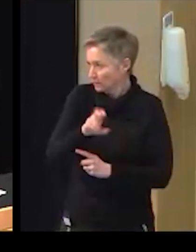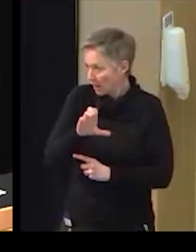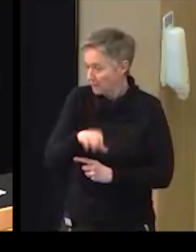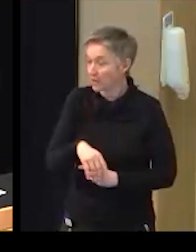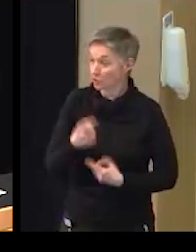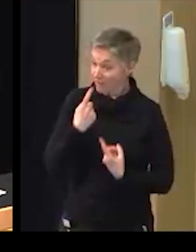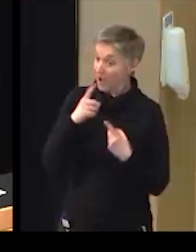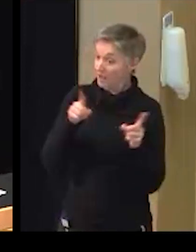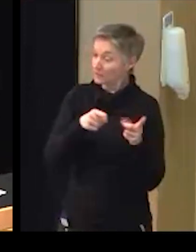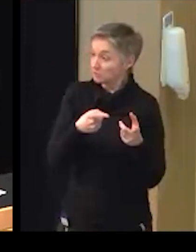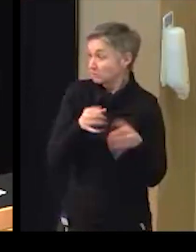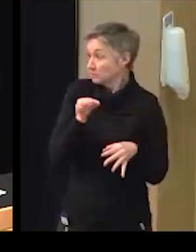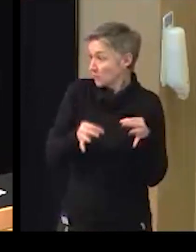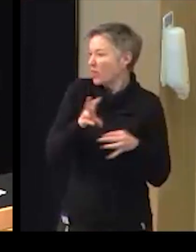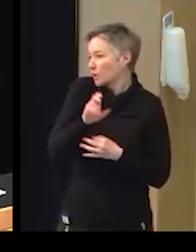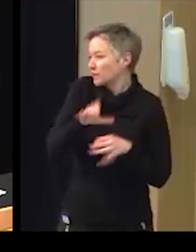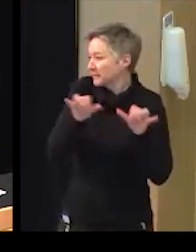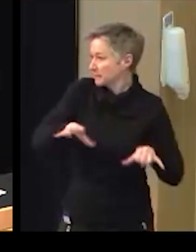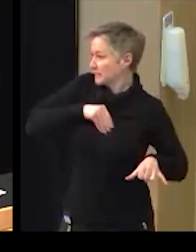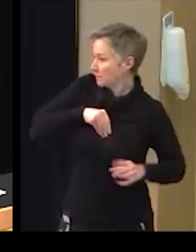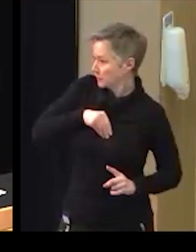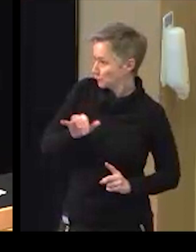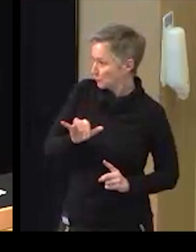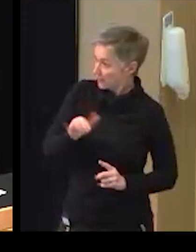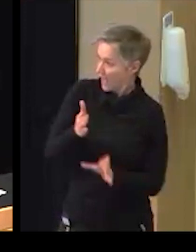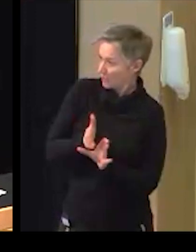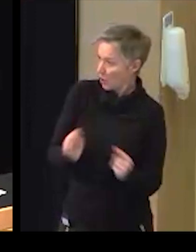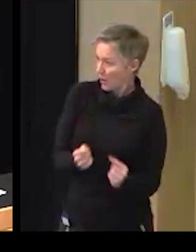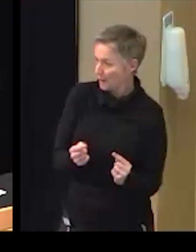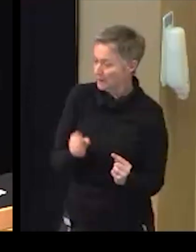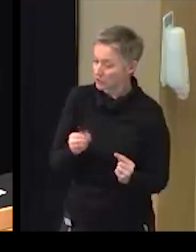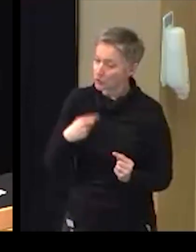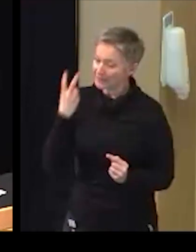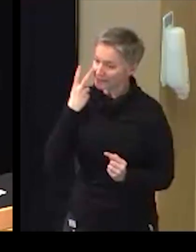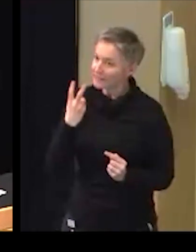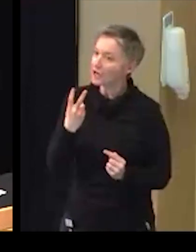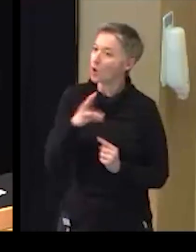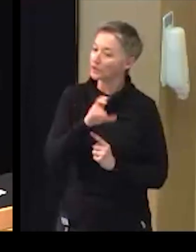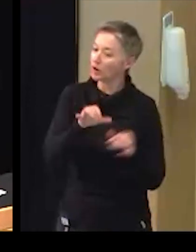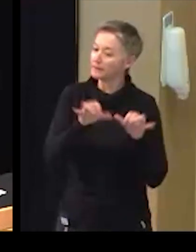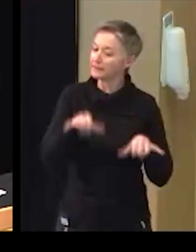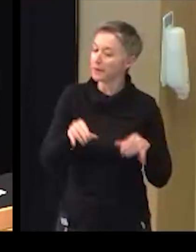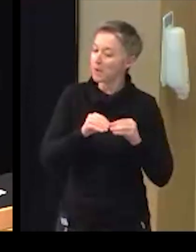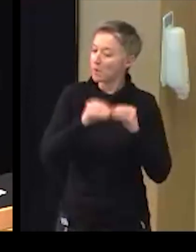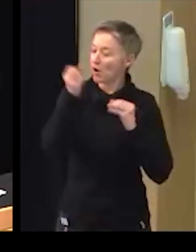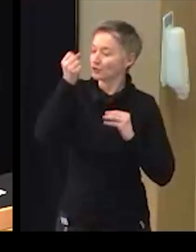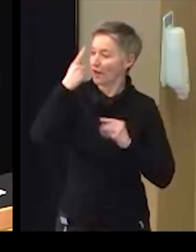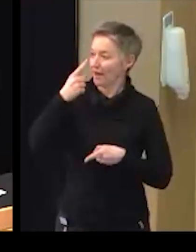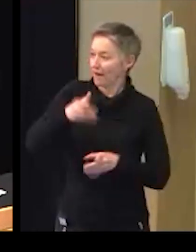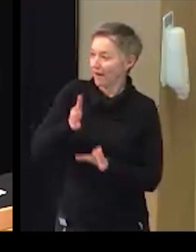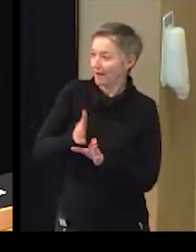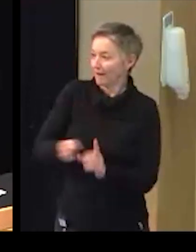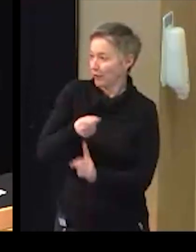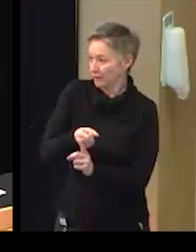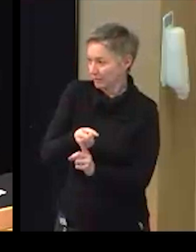finally accepted by the workers' comp system. So we see a growing sophistication and understanding of the impact of